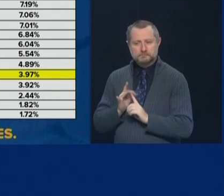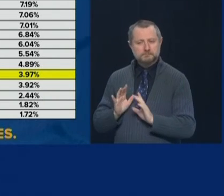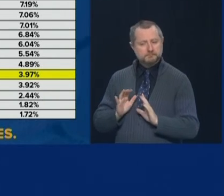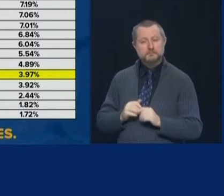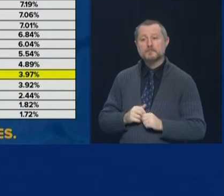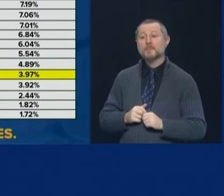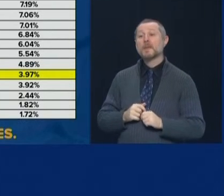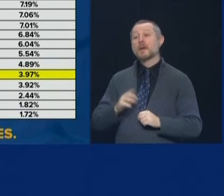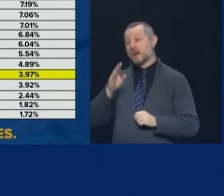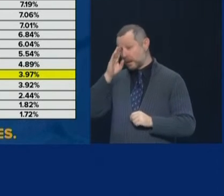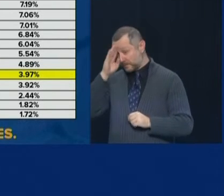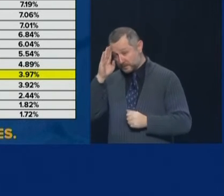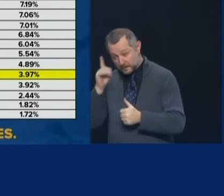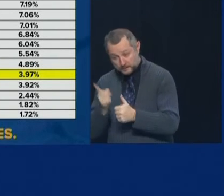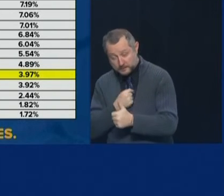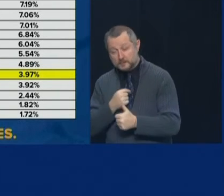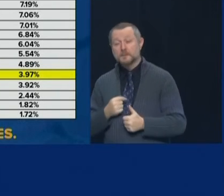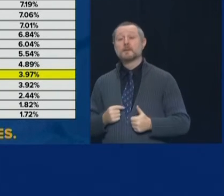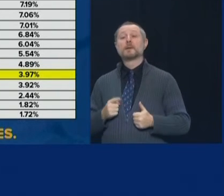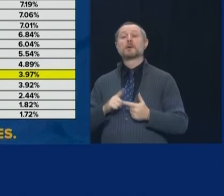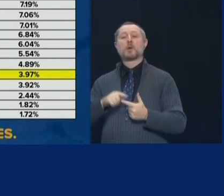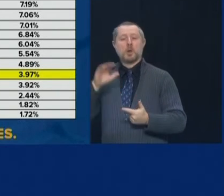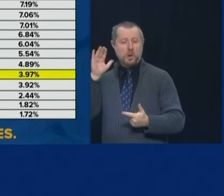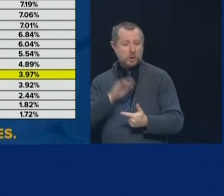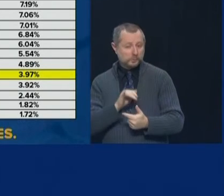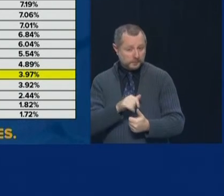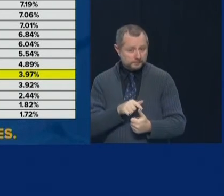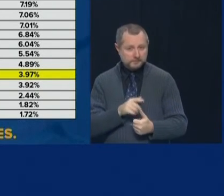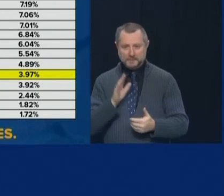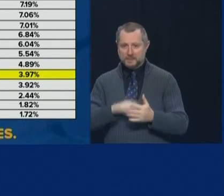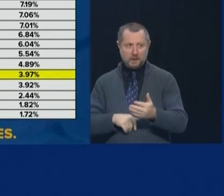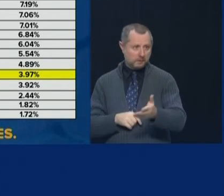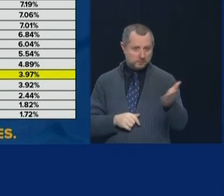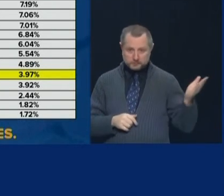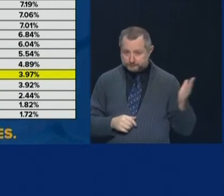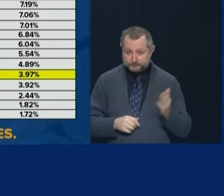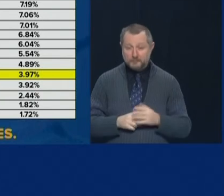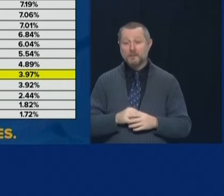hospitalizations, lower percentage of hospitalization increase,